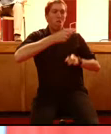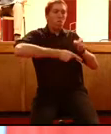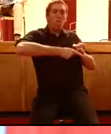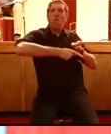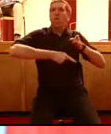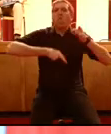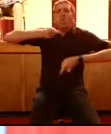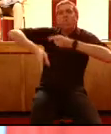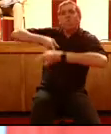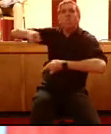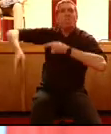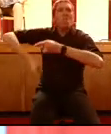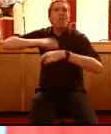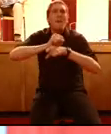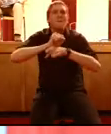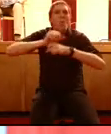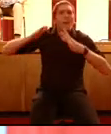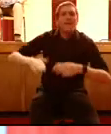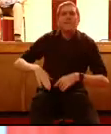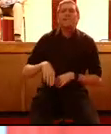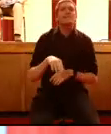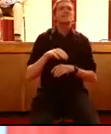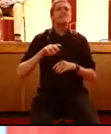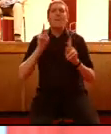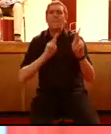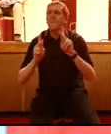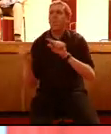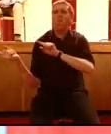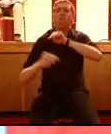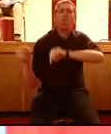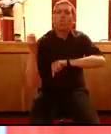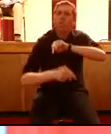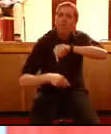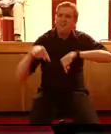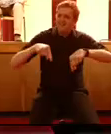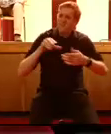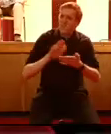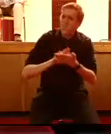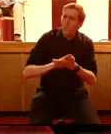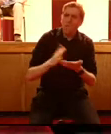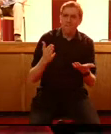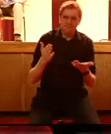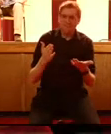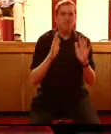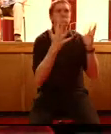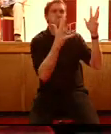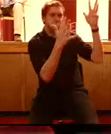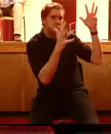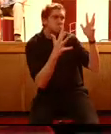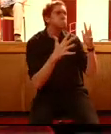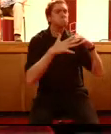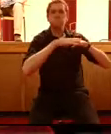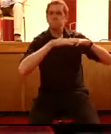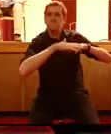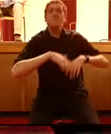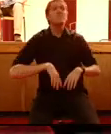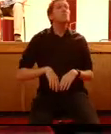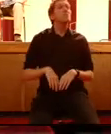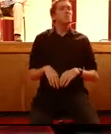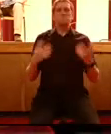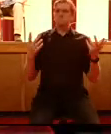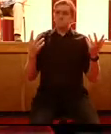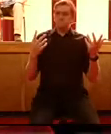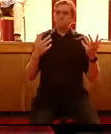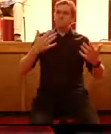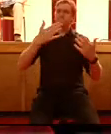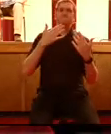very employees and our administration that are busting their shirts trying to make it work and do the best they can for our